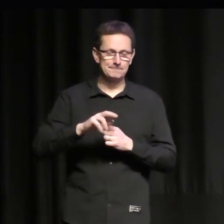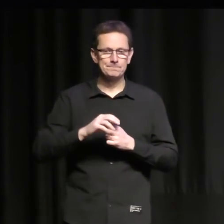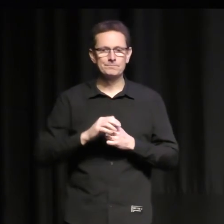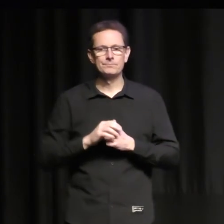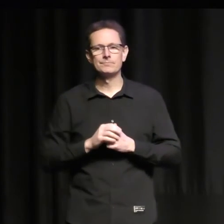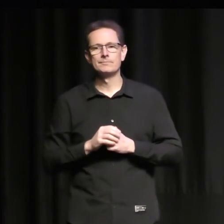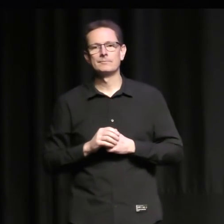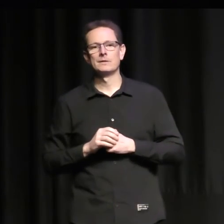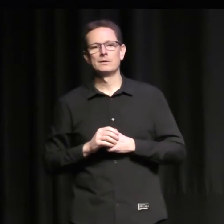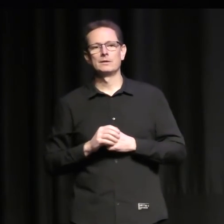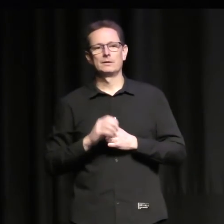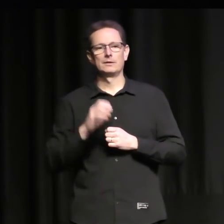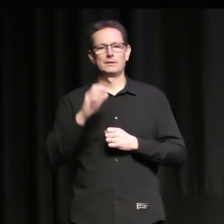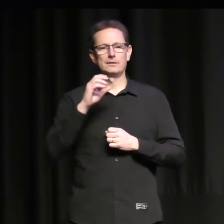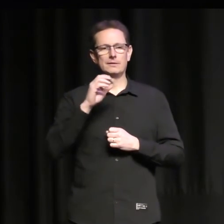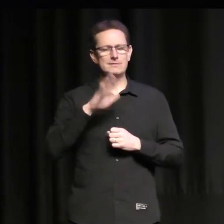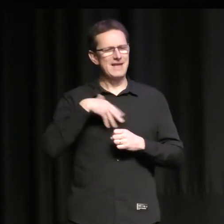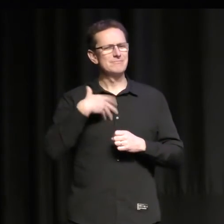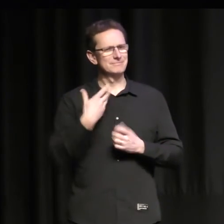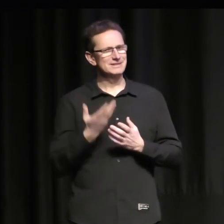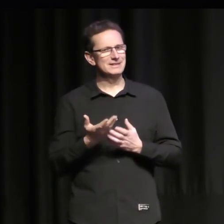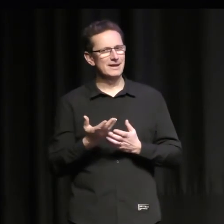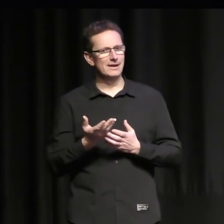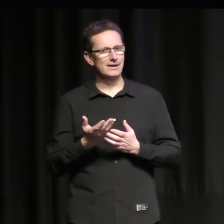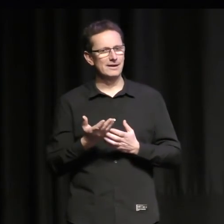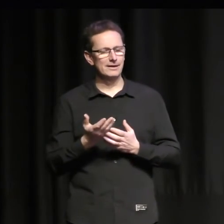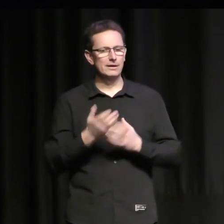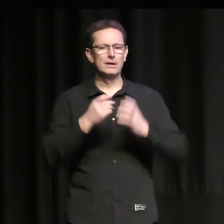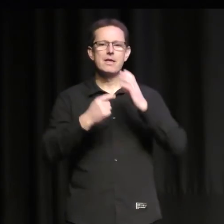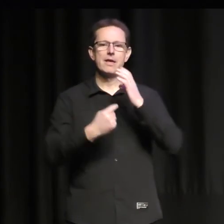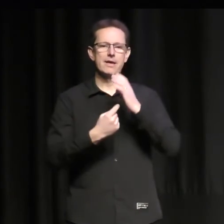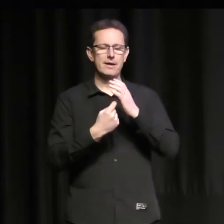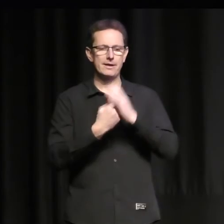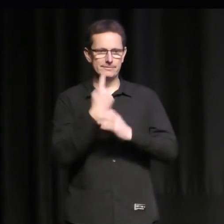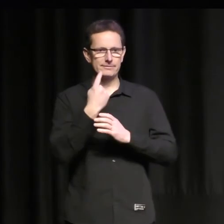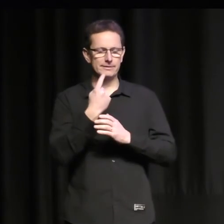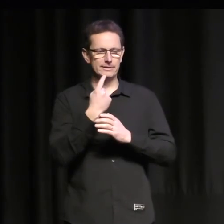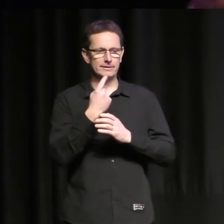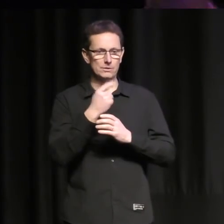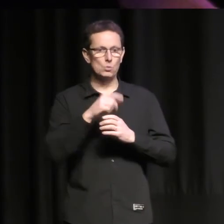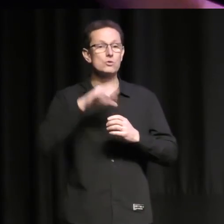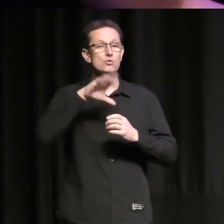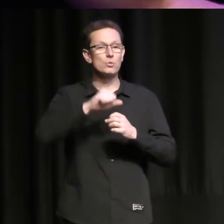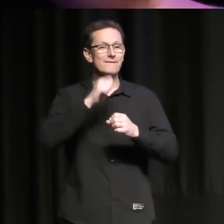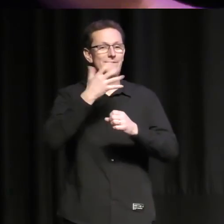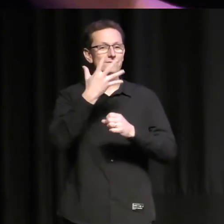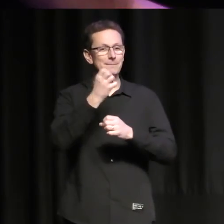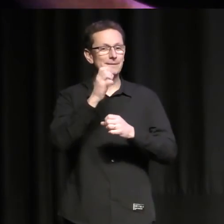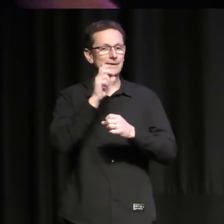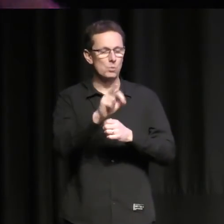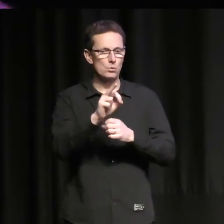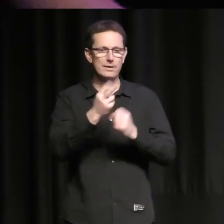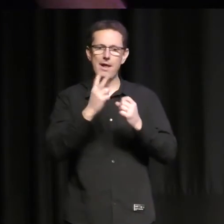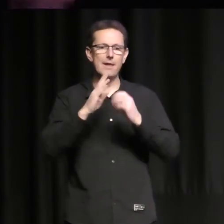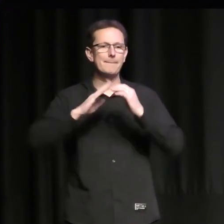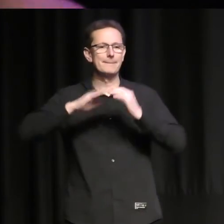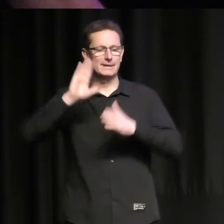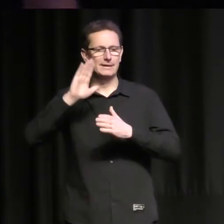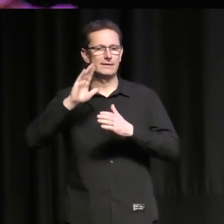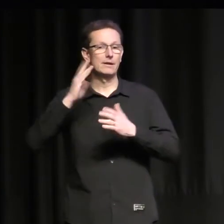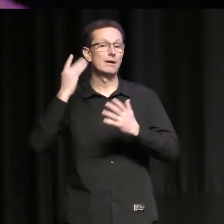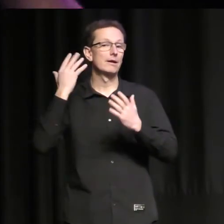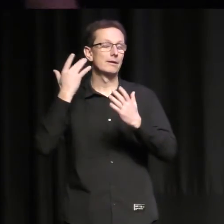the ugliness took place, and it took 50 years or more before the